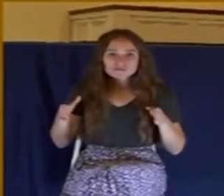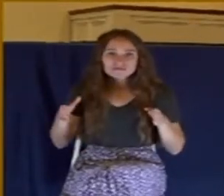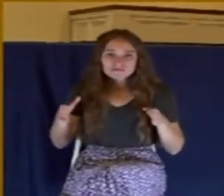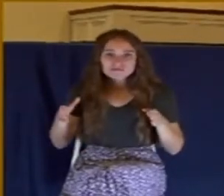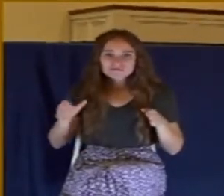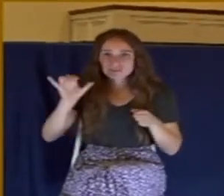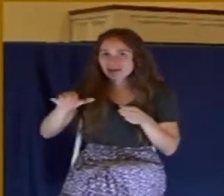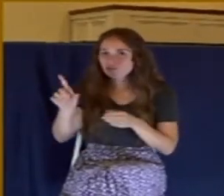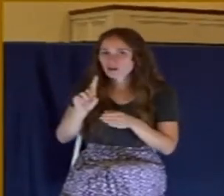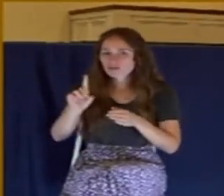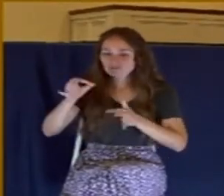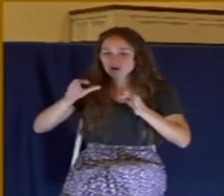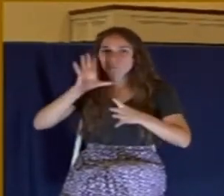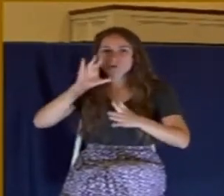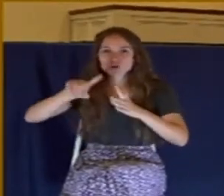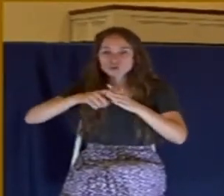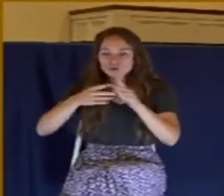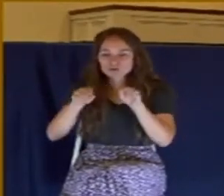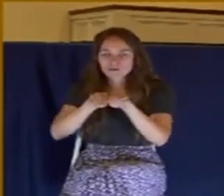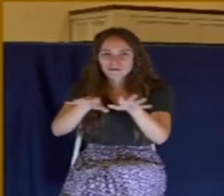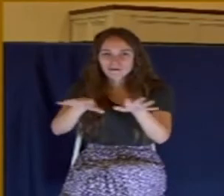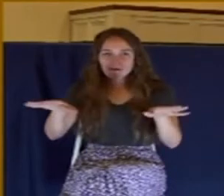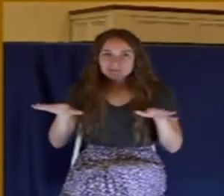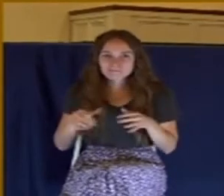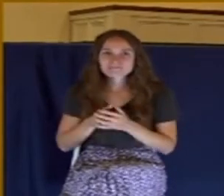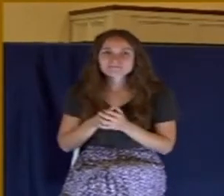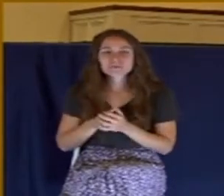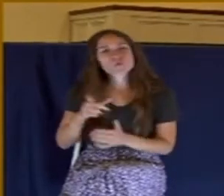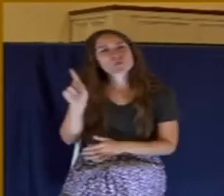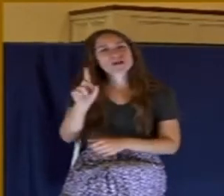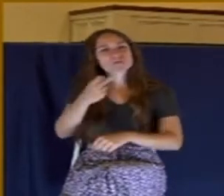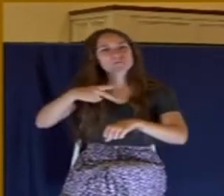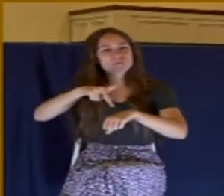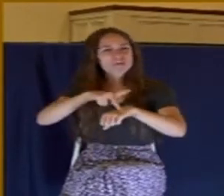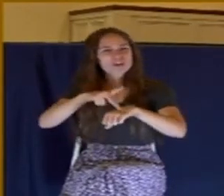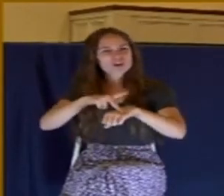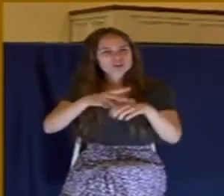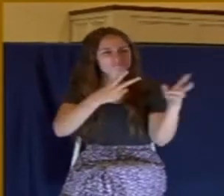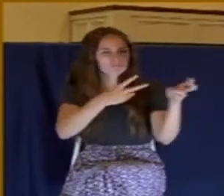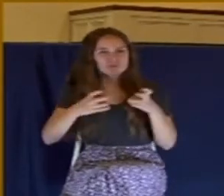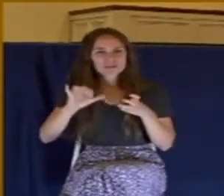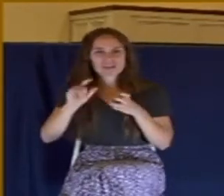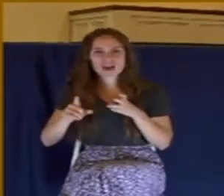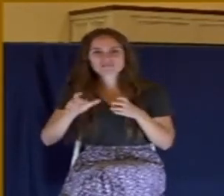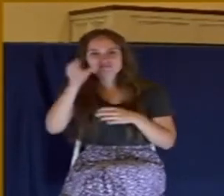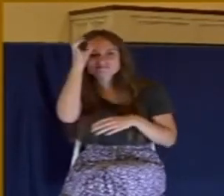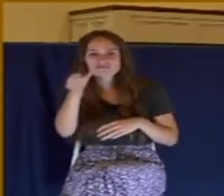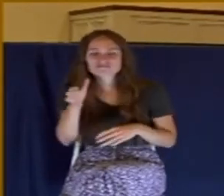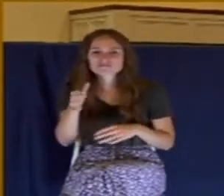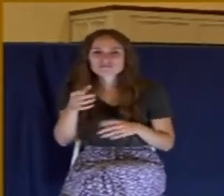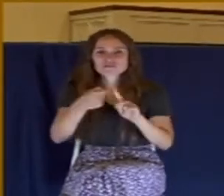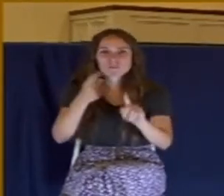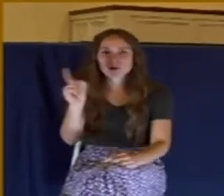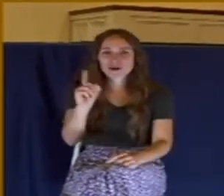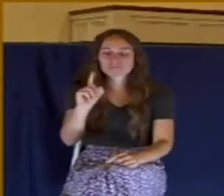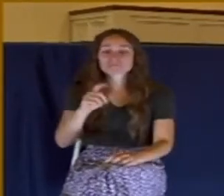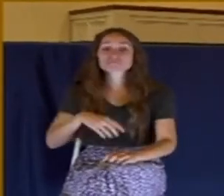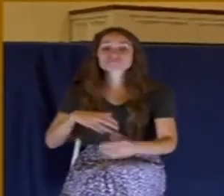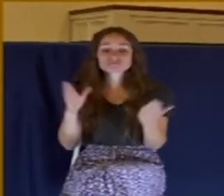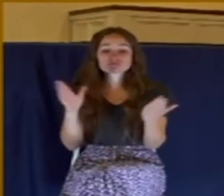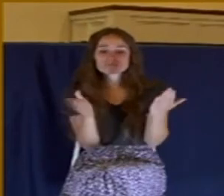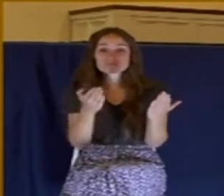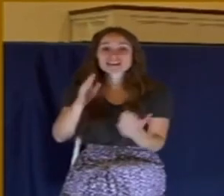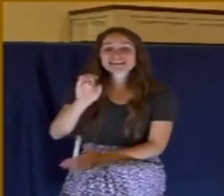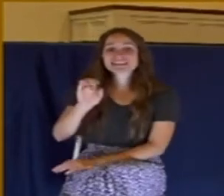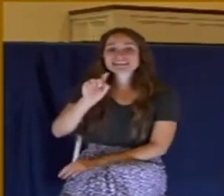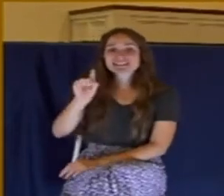Where did Peter get this from? Hold your place here and go to Ezekiel real quick. Let me just show you this. I think you should see it. Look in